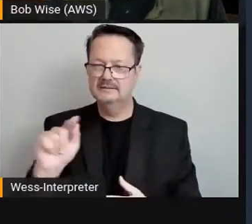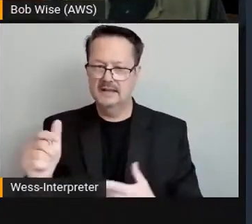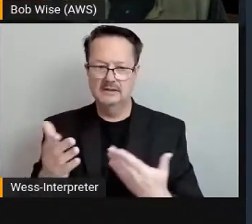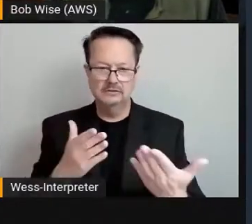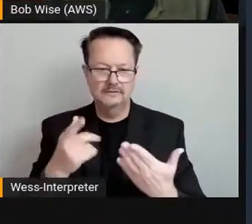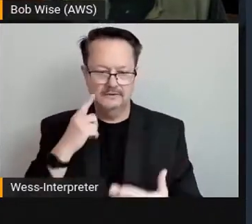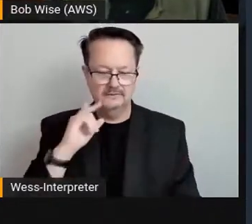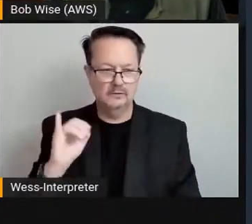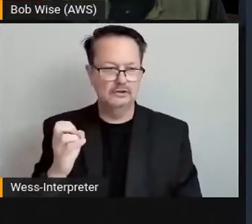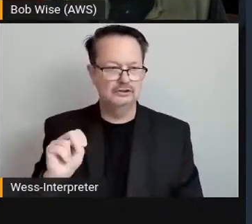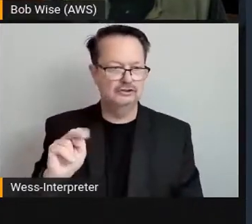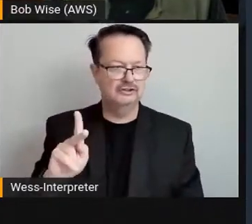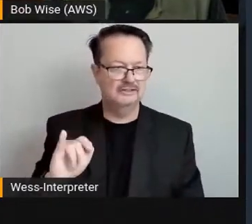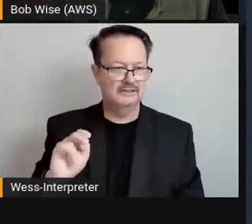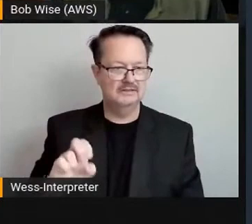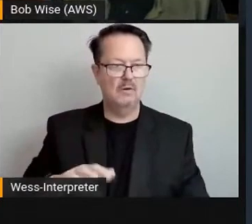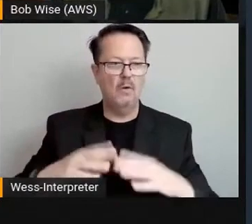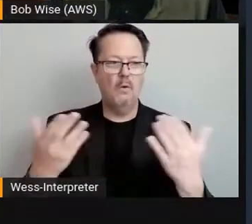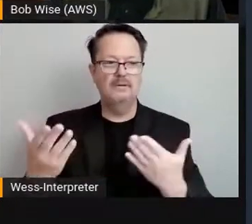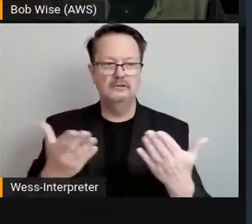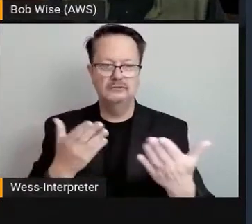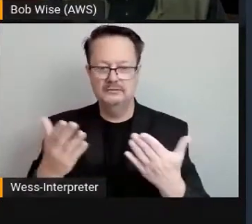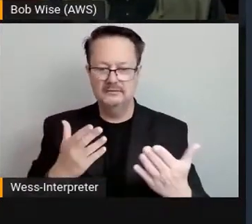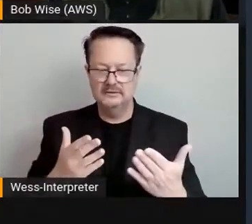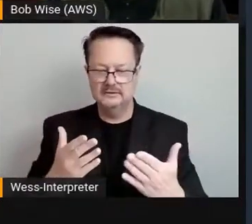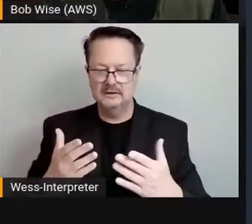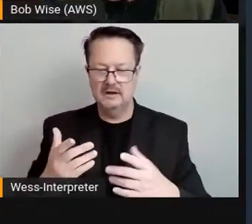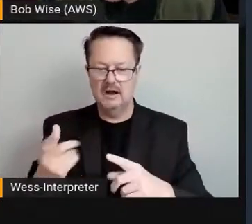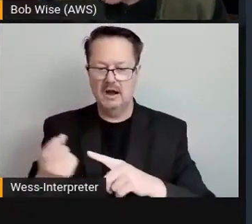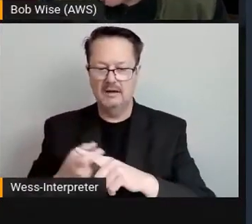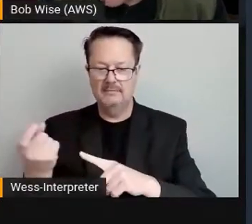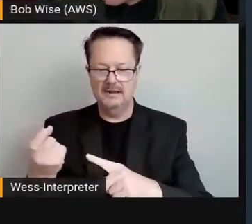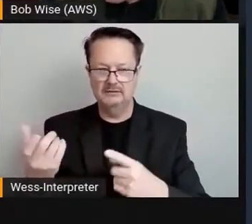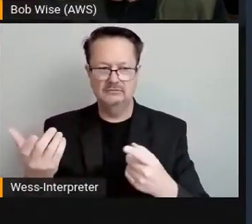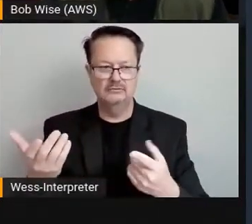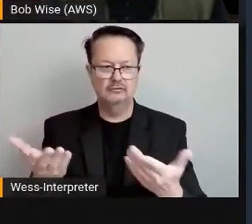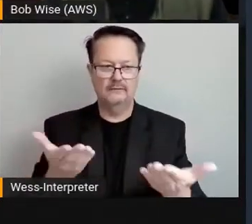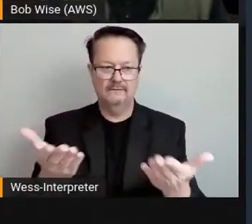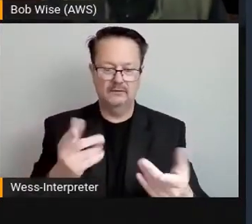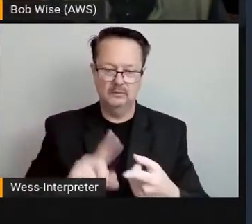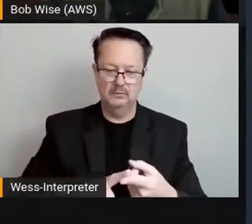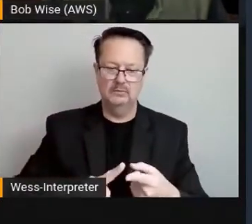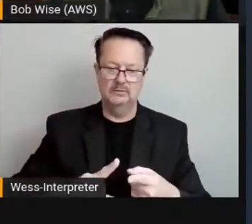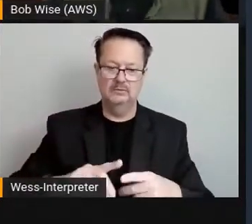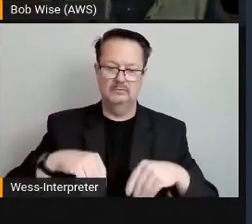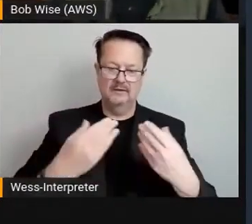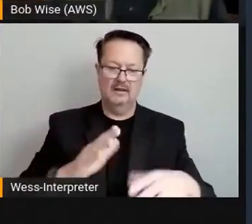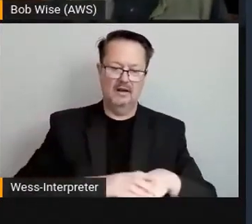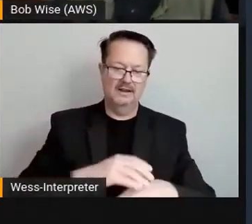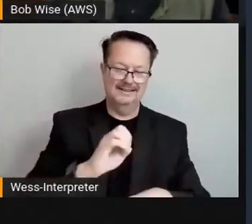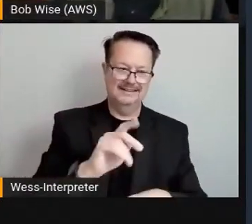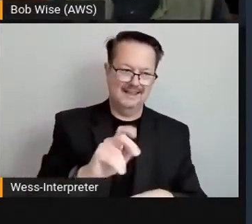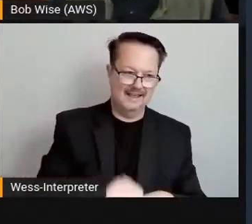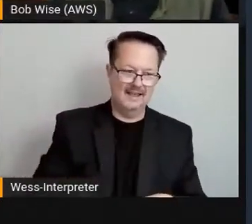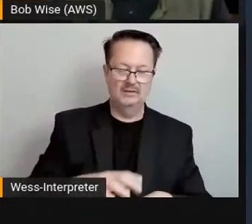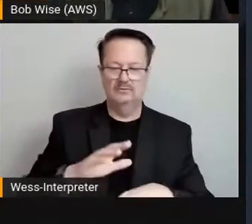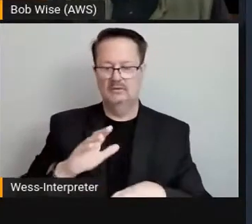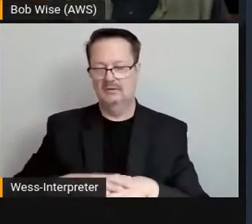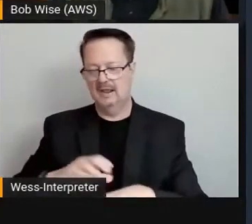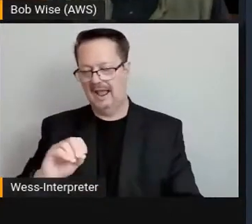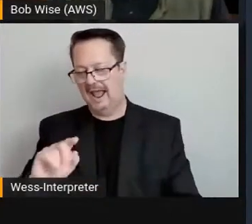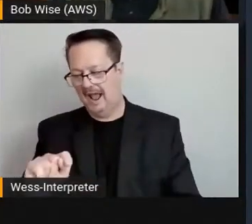Jenkins, the open source automation server, to deploy at scale with EKS on AWS or Outposts. And soon